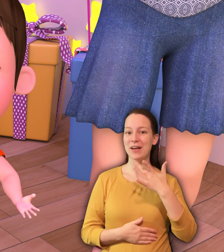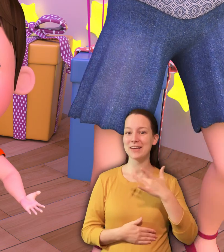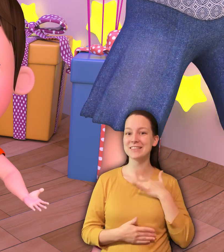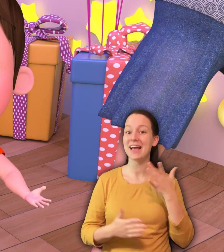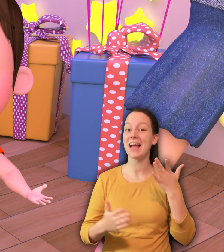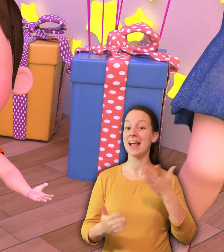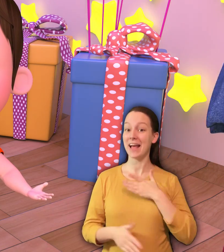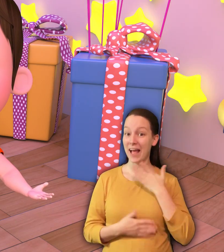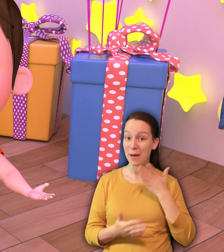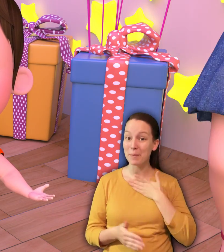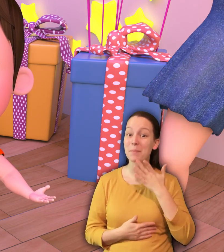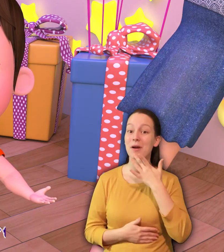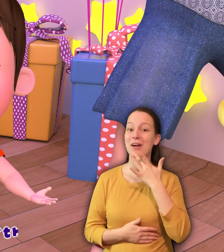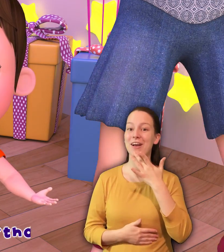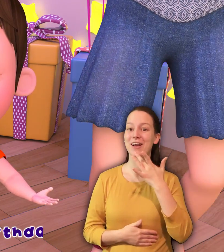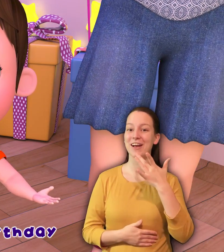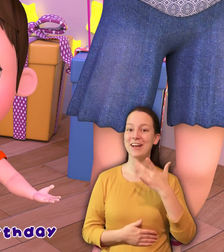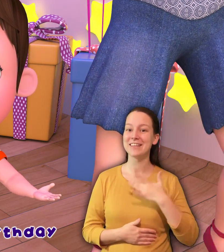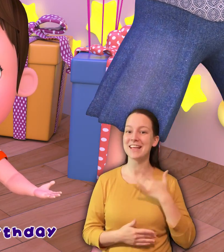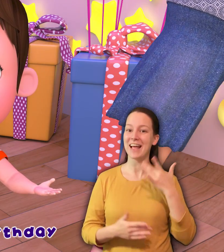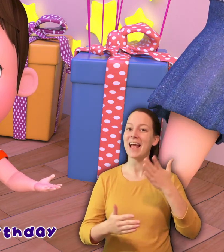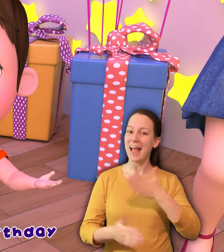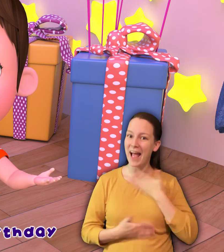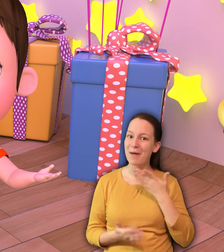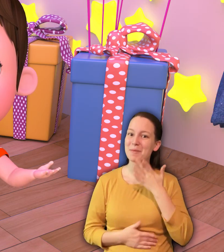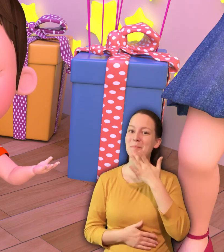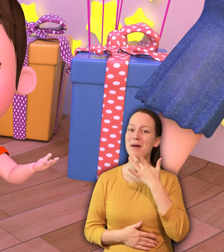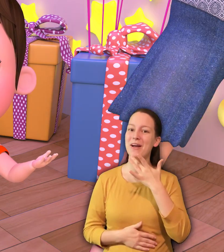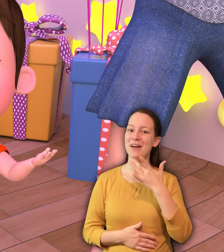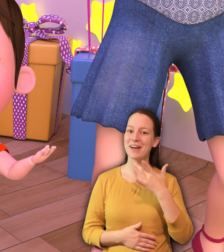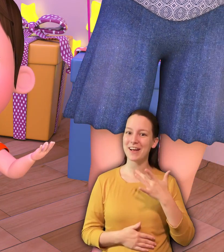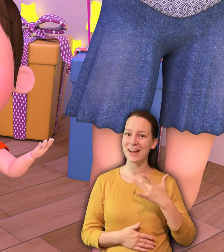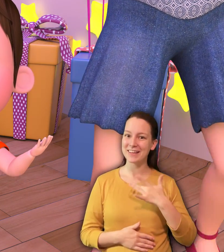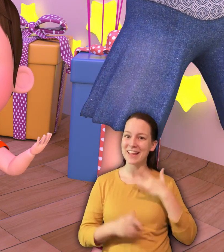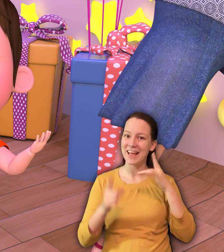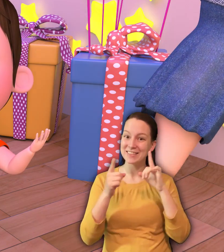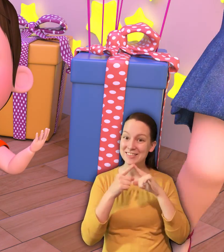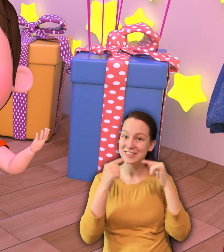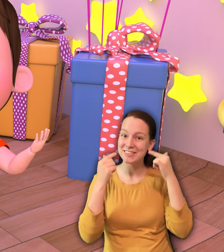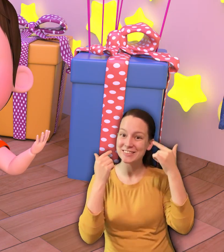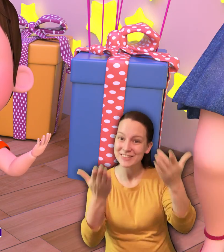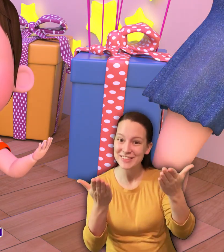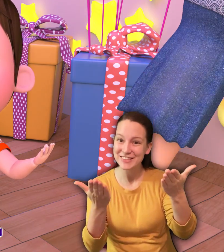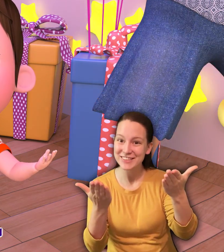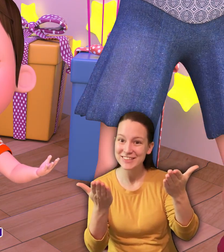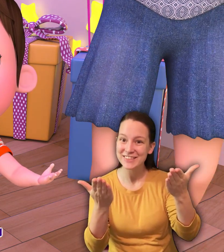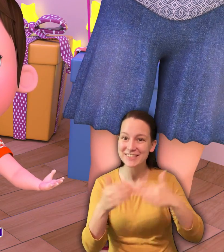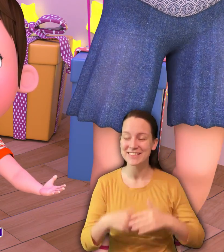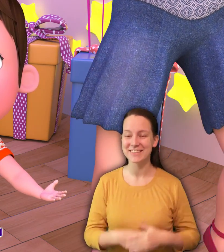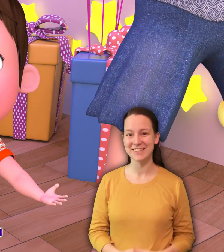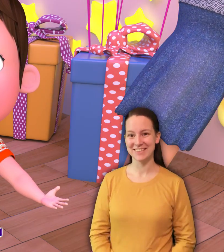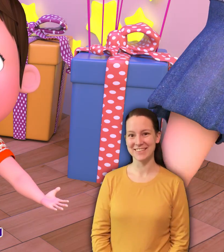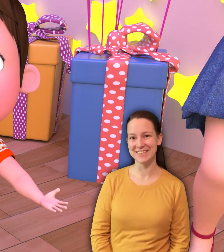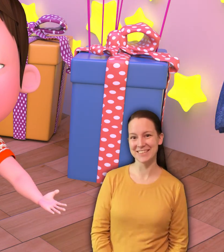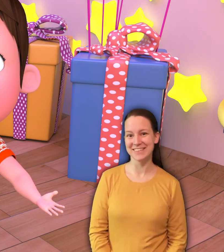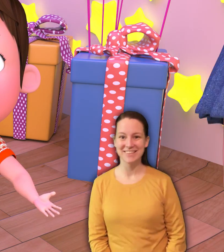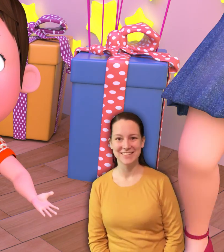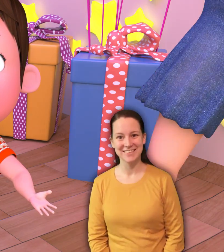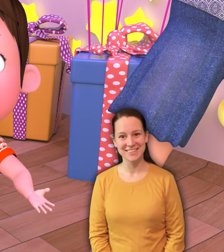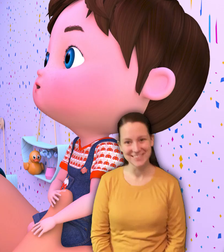happy birthday happy birthday happy birthday to